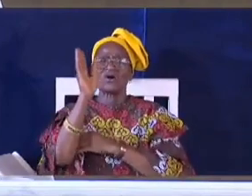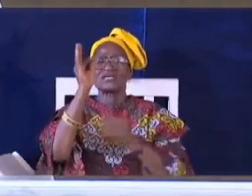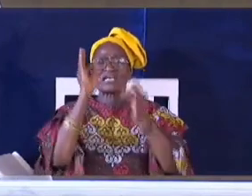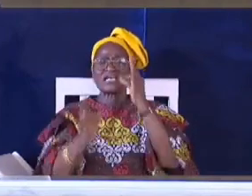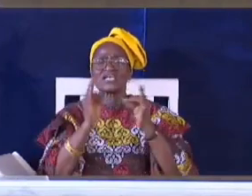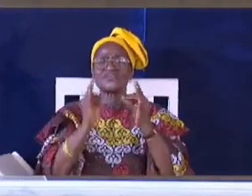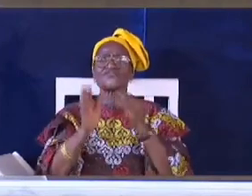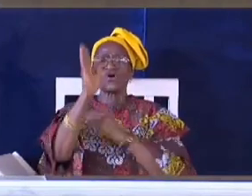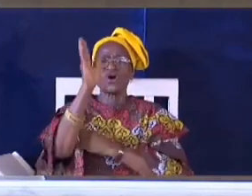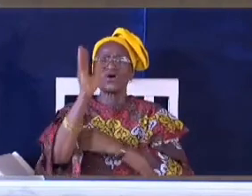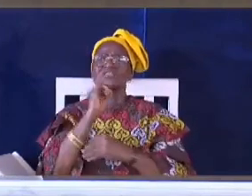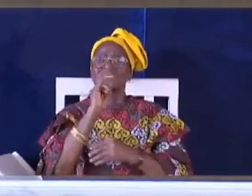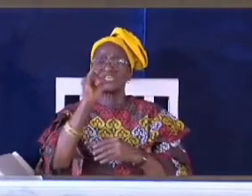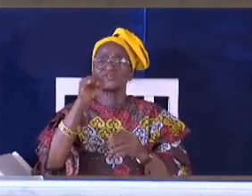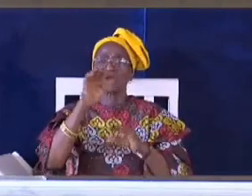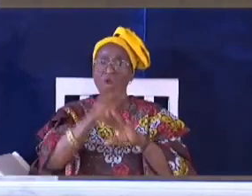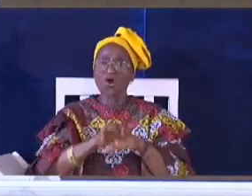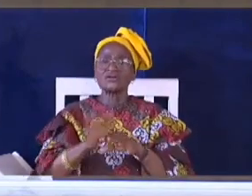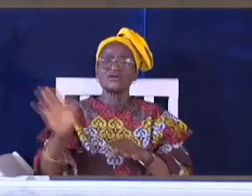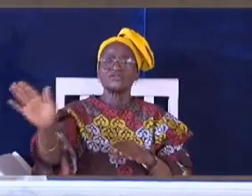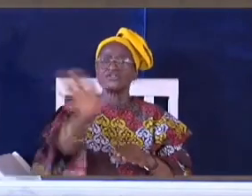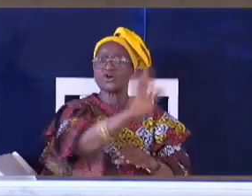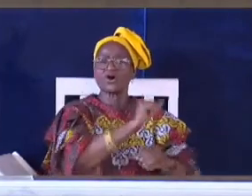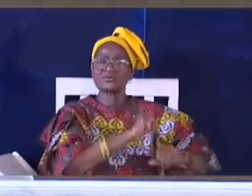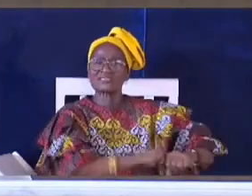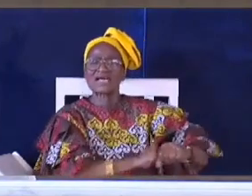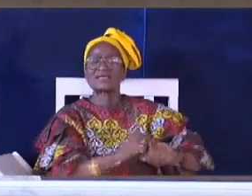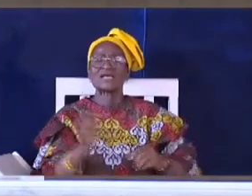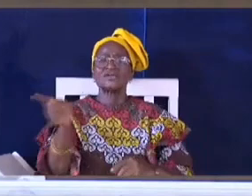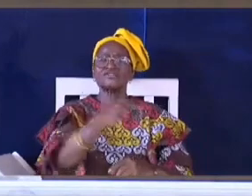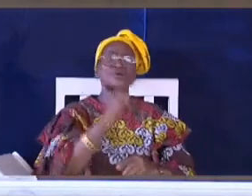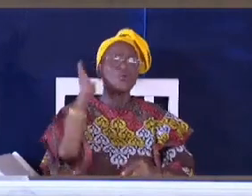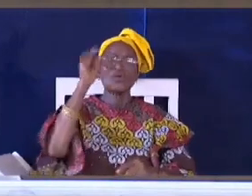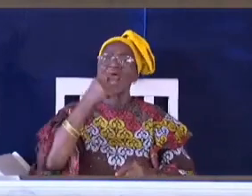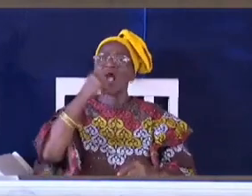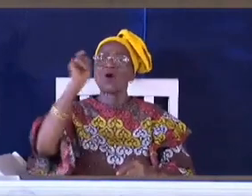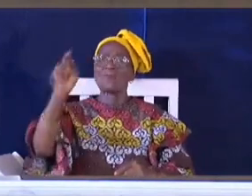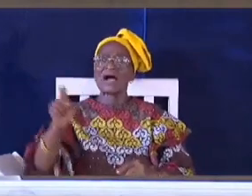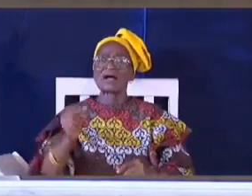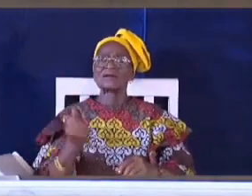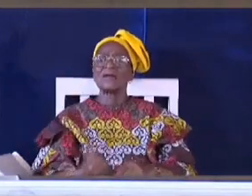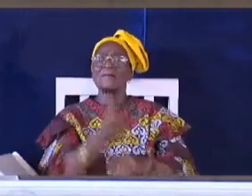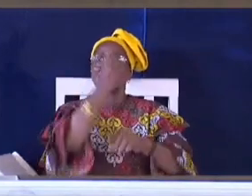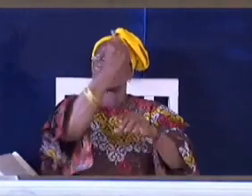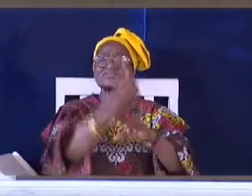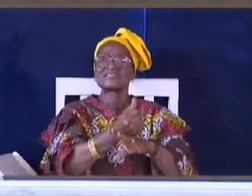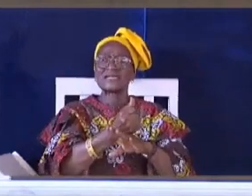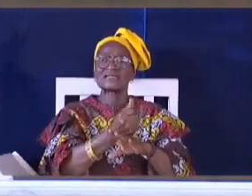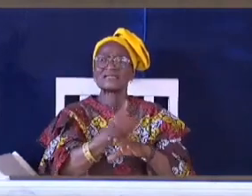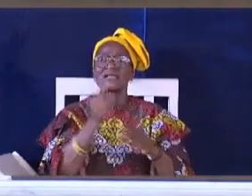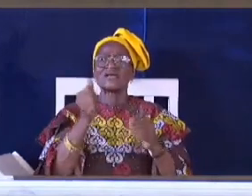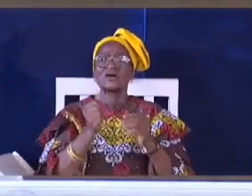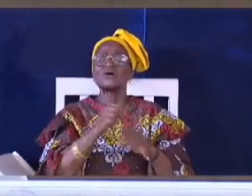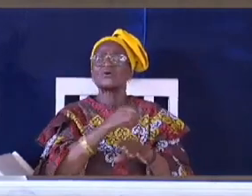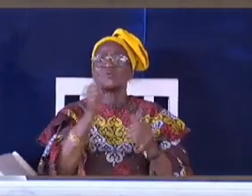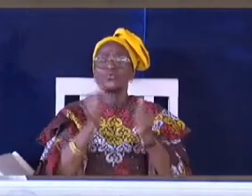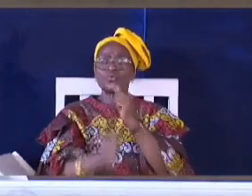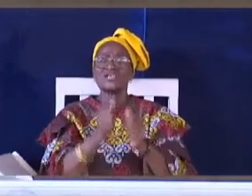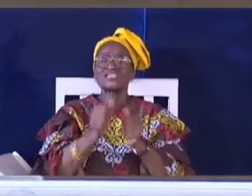is on your side, you will command a mountain, which is